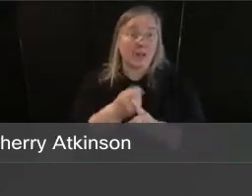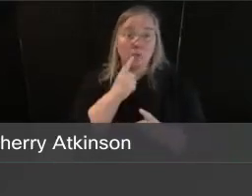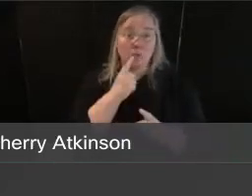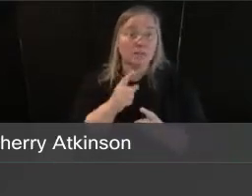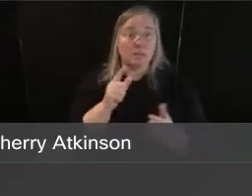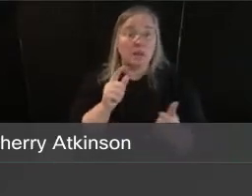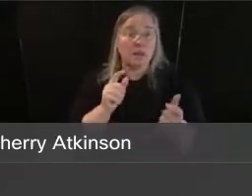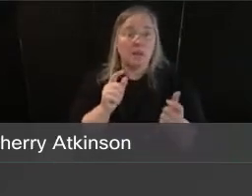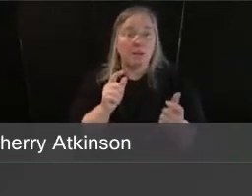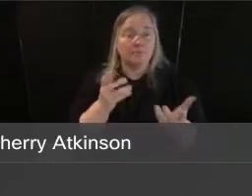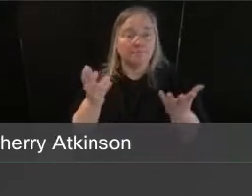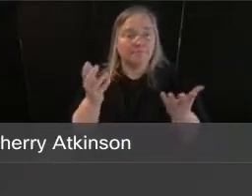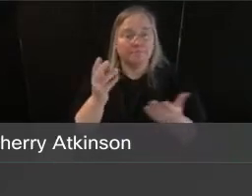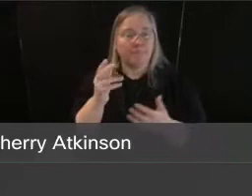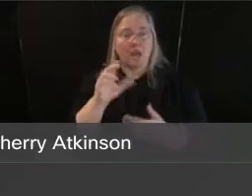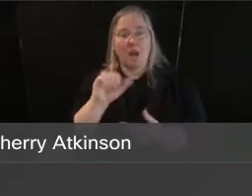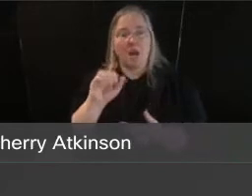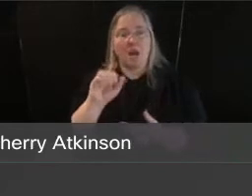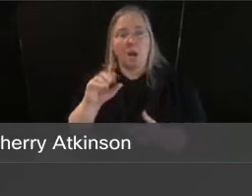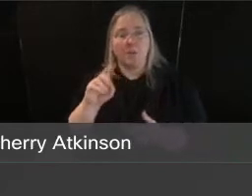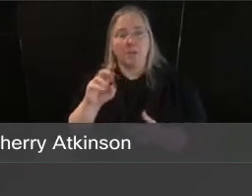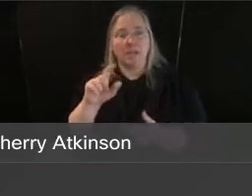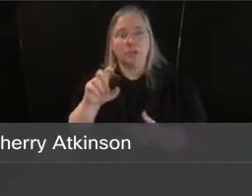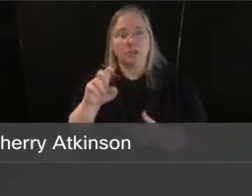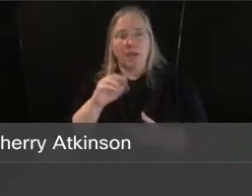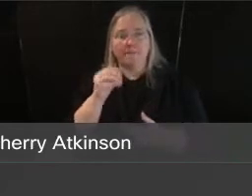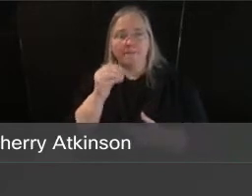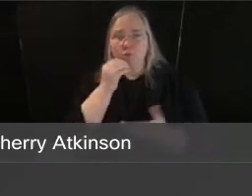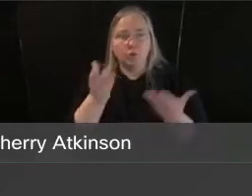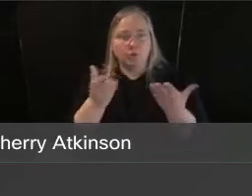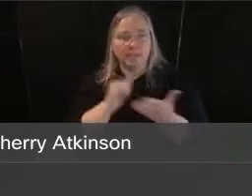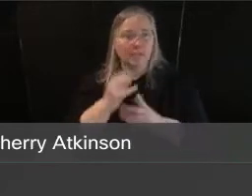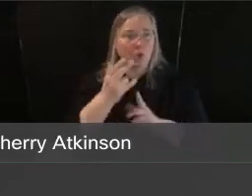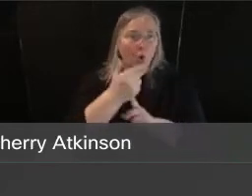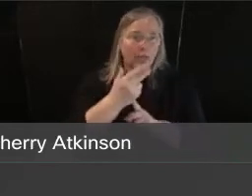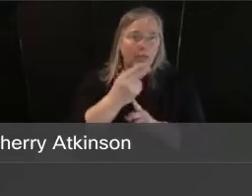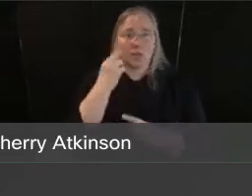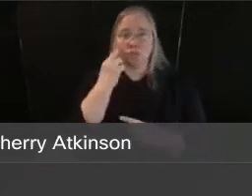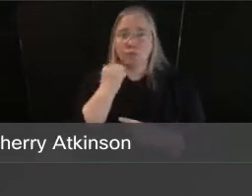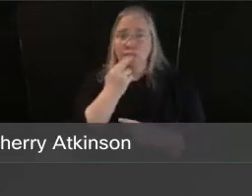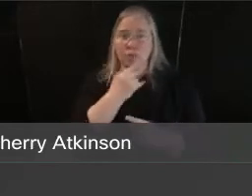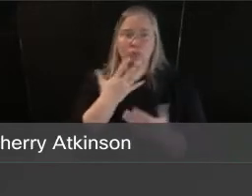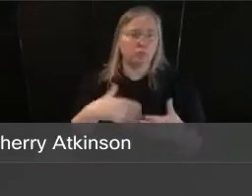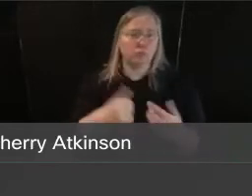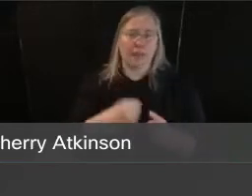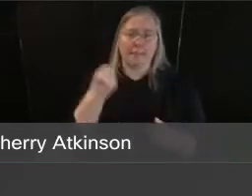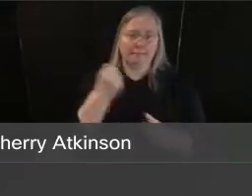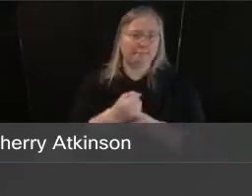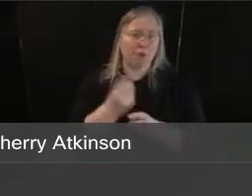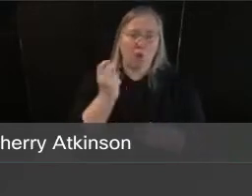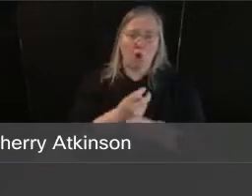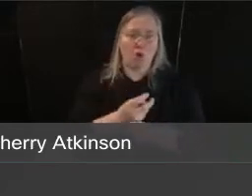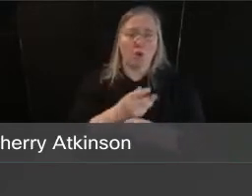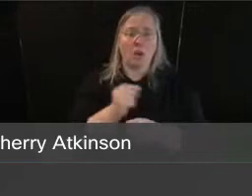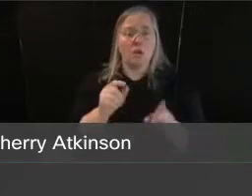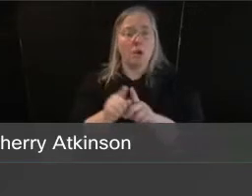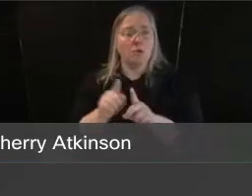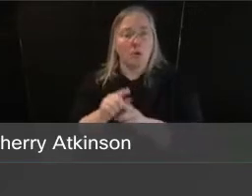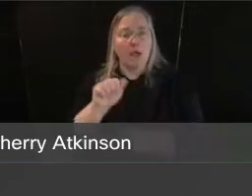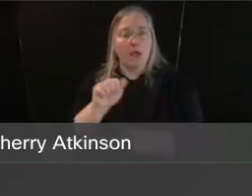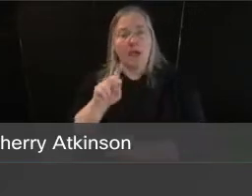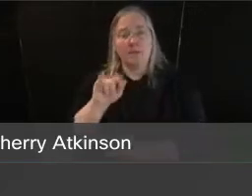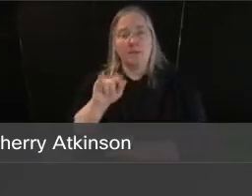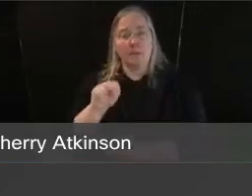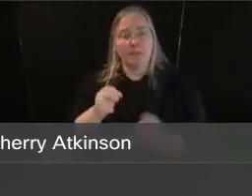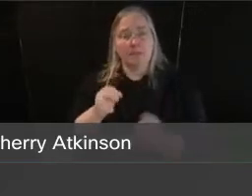food services. These are hotels, restaurants, were really hit very hard. Also, administrative support and waste